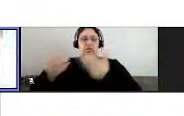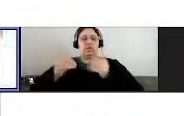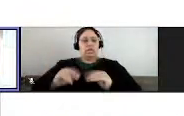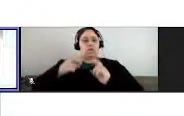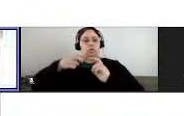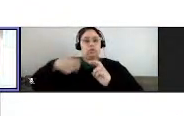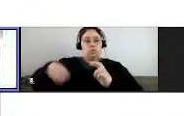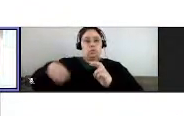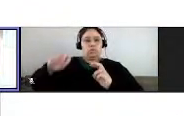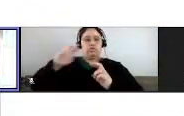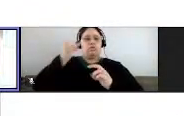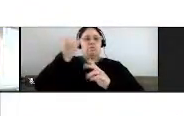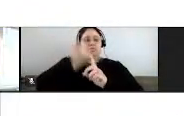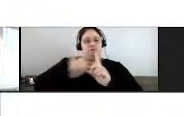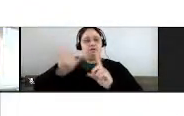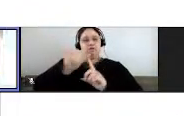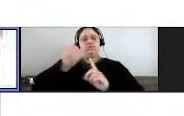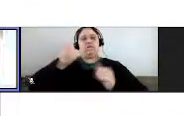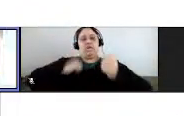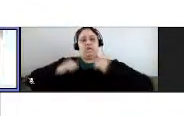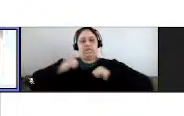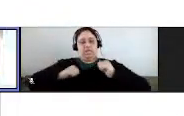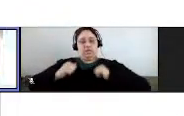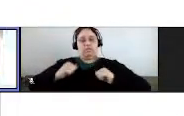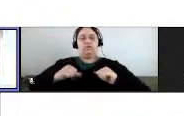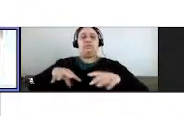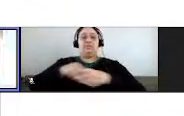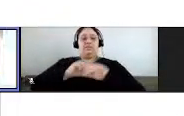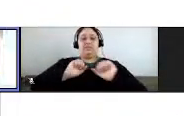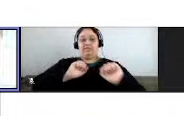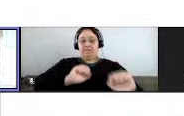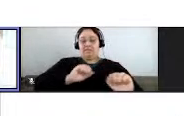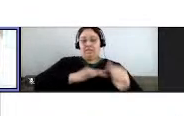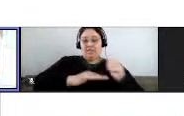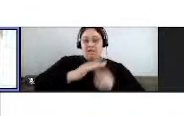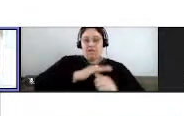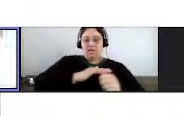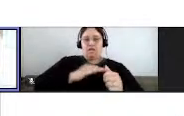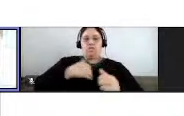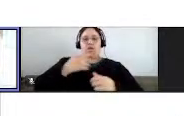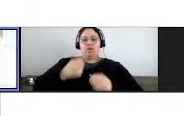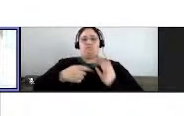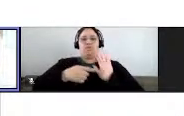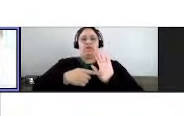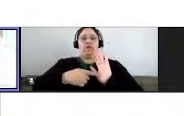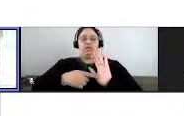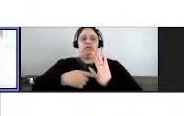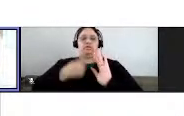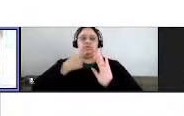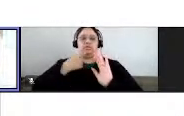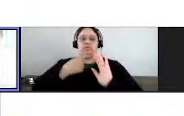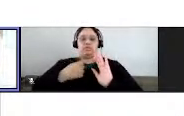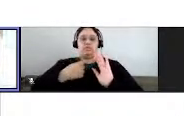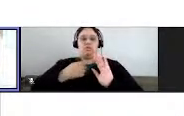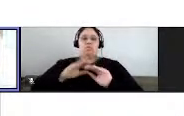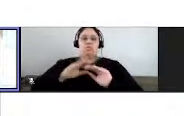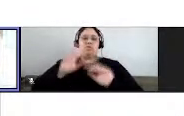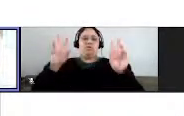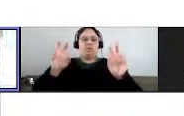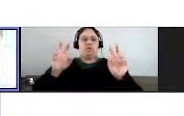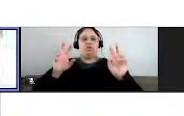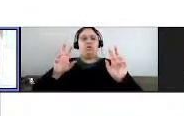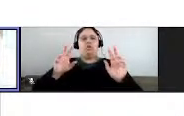tourism, arts and entertainment, within this area, the indicator here is what we call